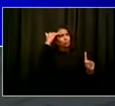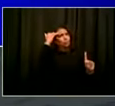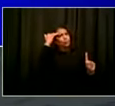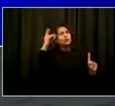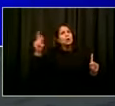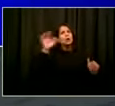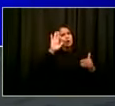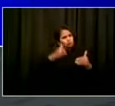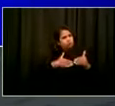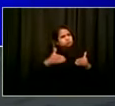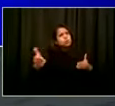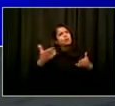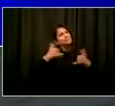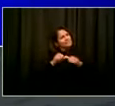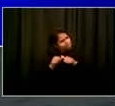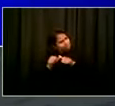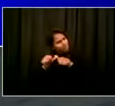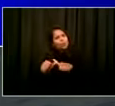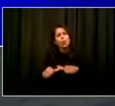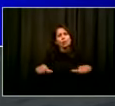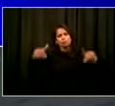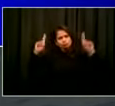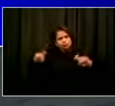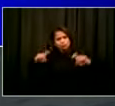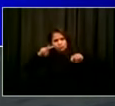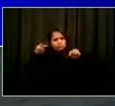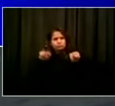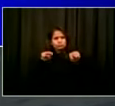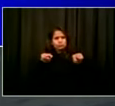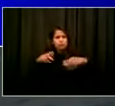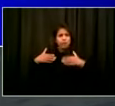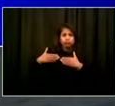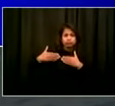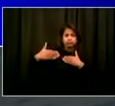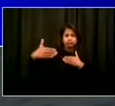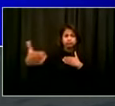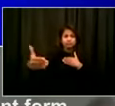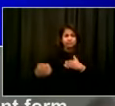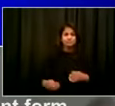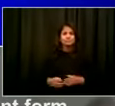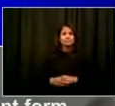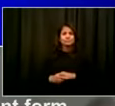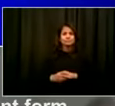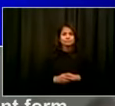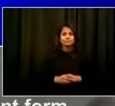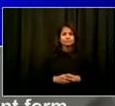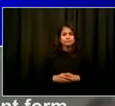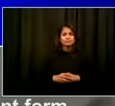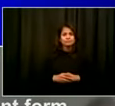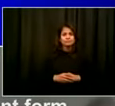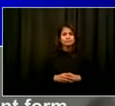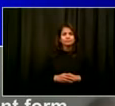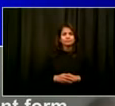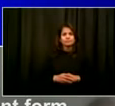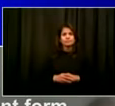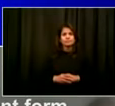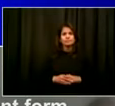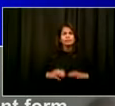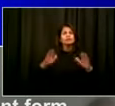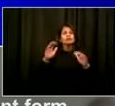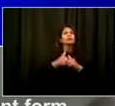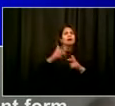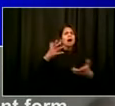disease. Now, I want to remind all parents, all staff, the entire school community, we really want everyone to get involved in testing.